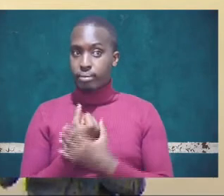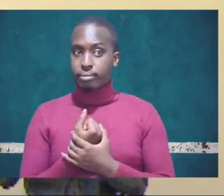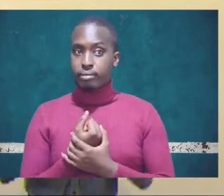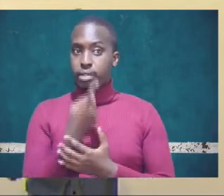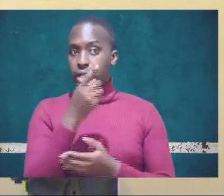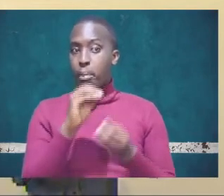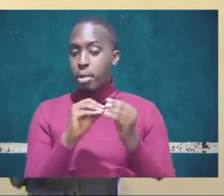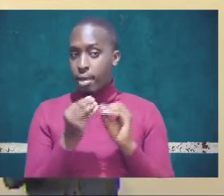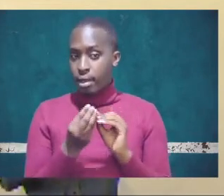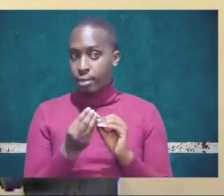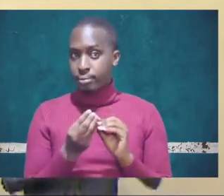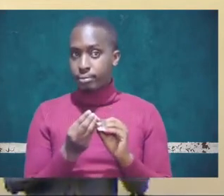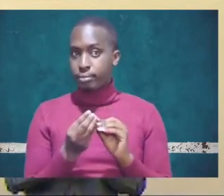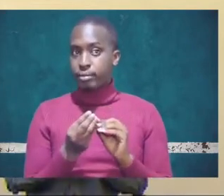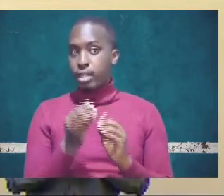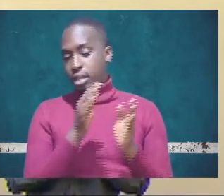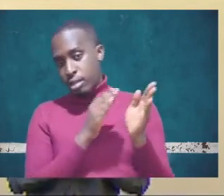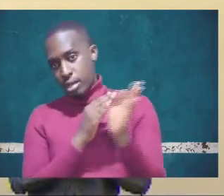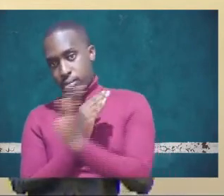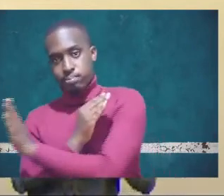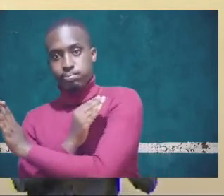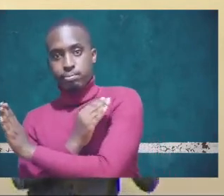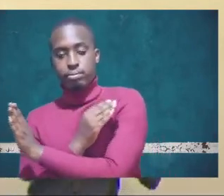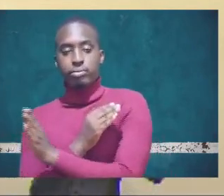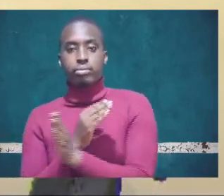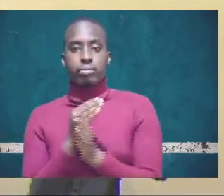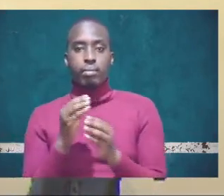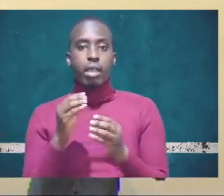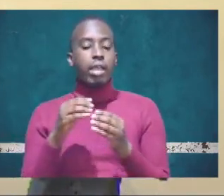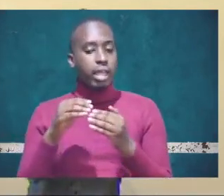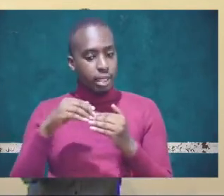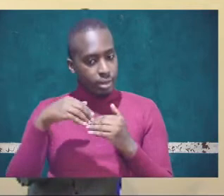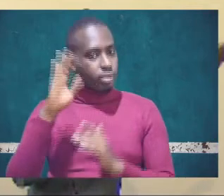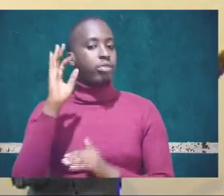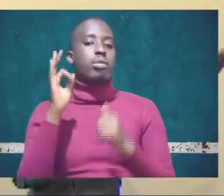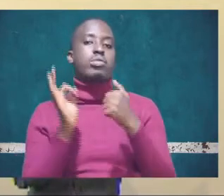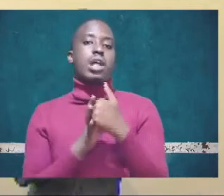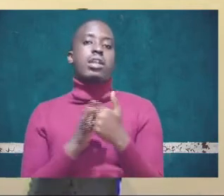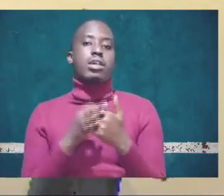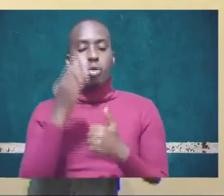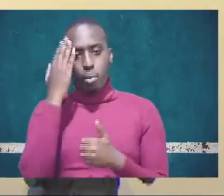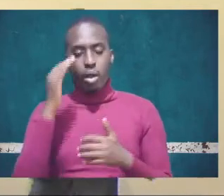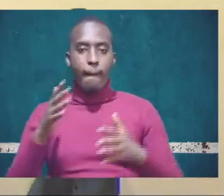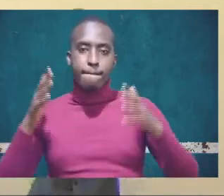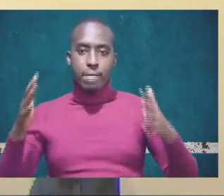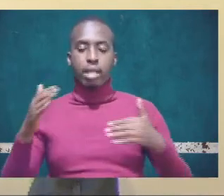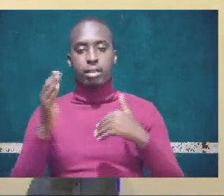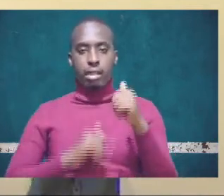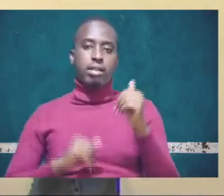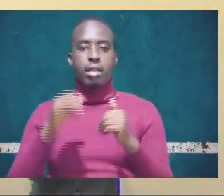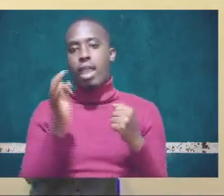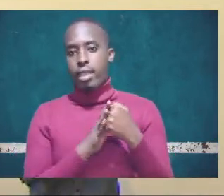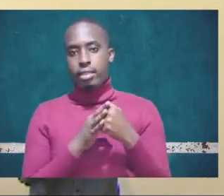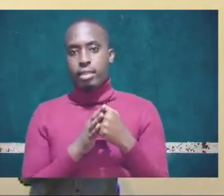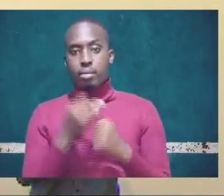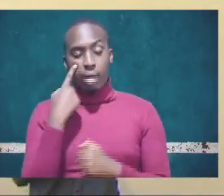Those values, they are here. They are greater than 8 because they are bigger than 8.